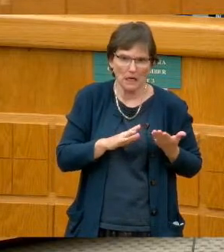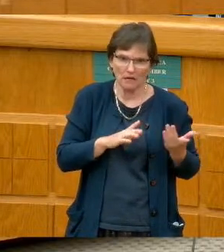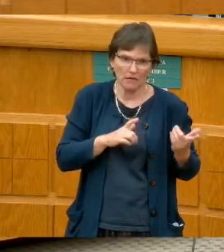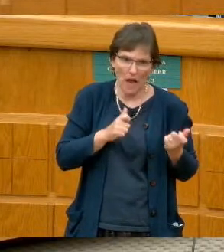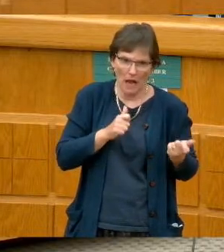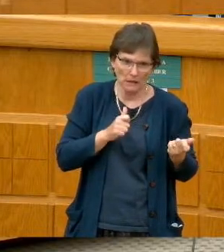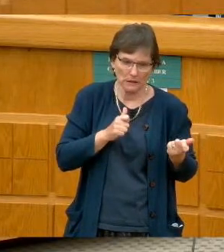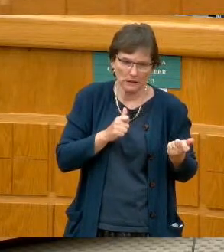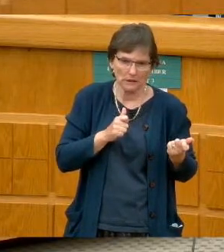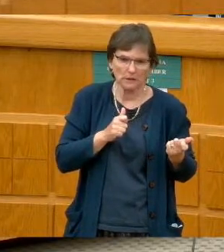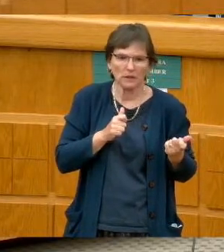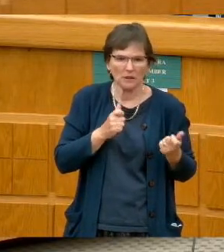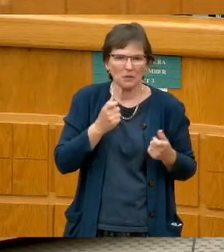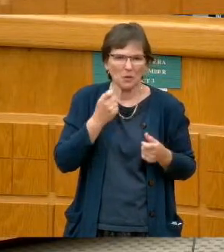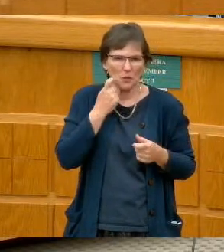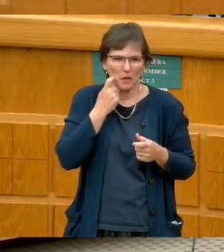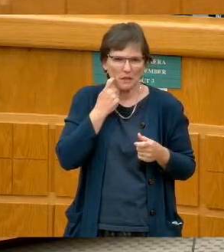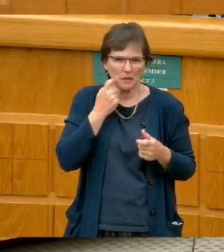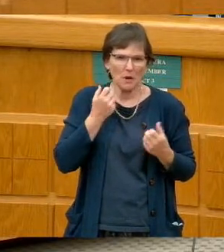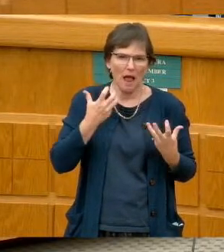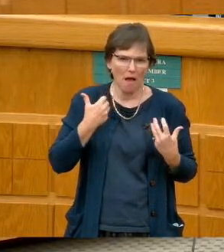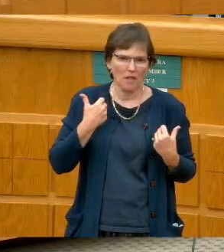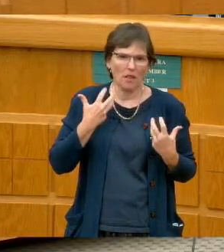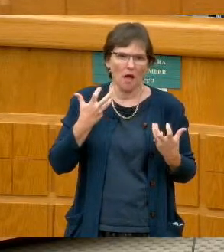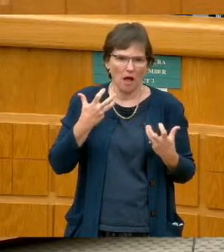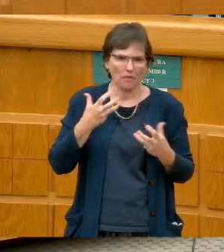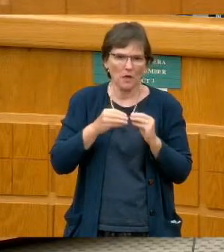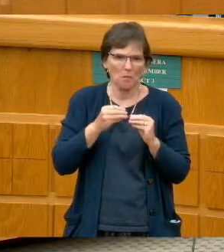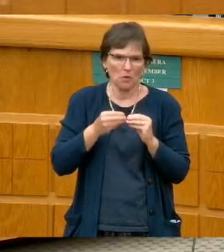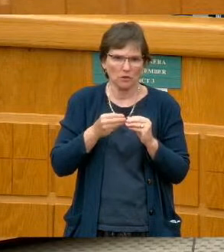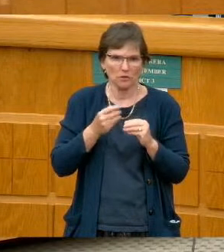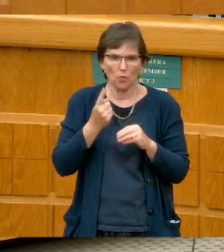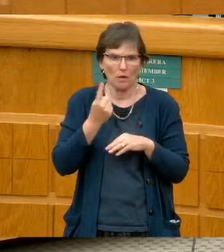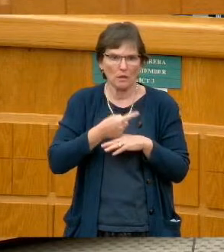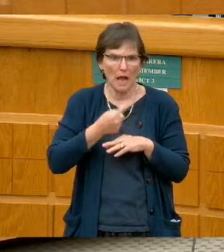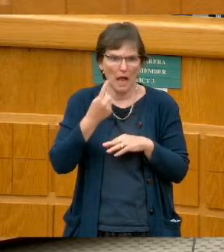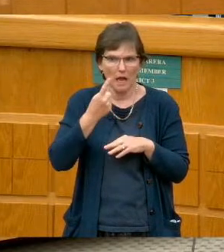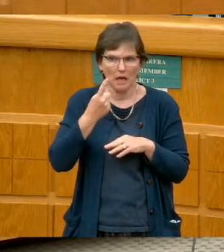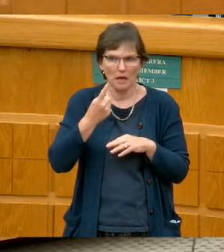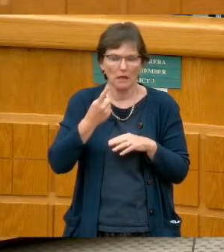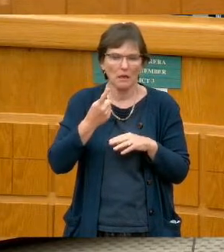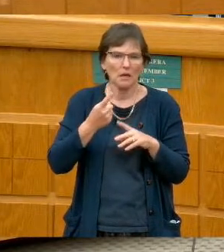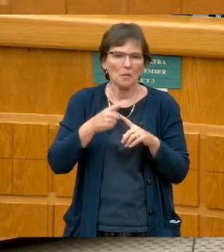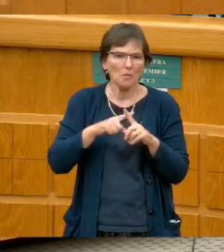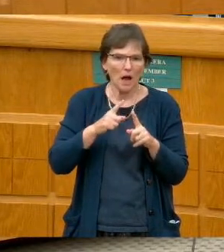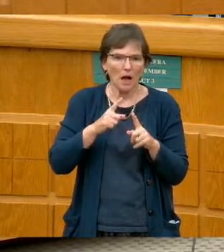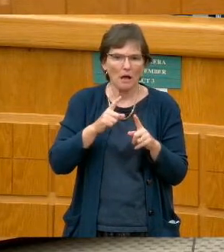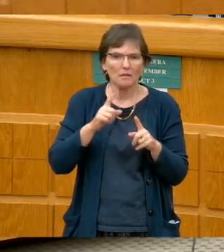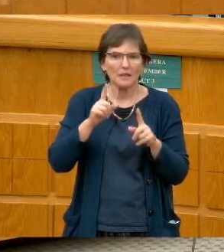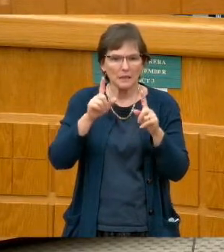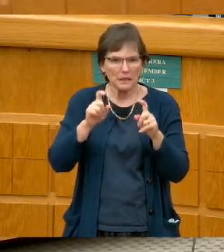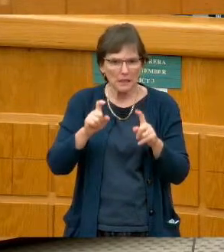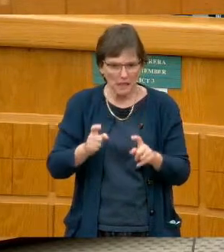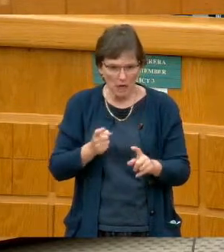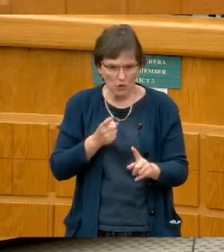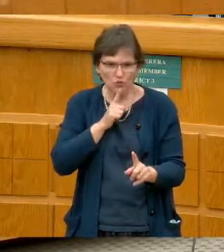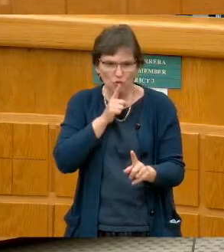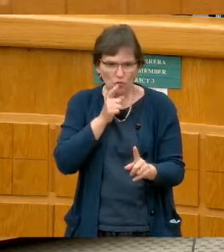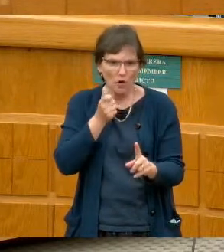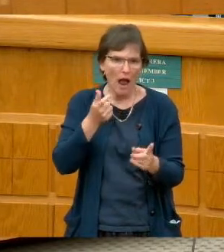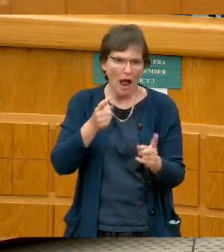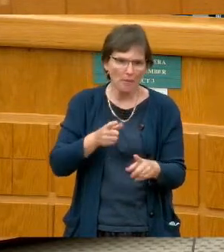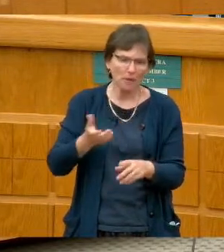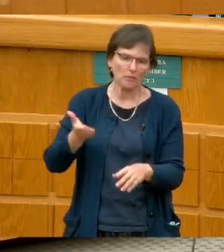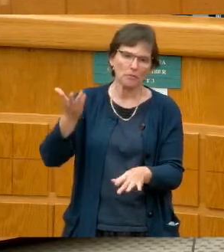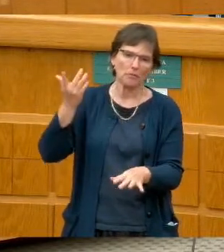ago too, over the last couple of weeks, we'll get big data drops with numbers that really go back to a month and a half ago. And I'm going to show you that